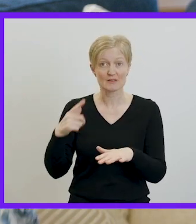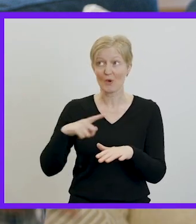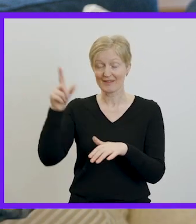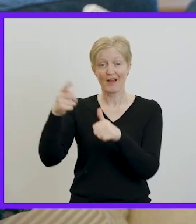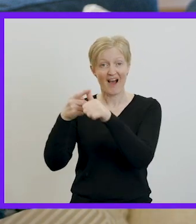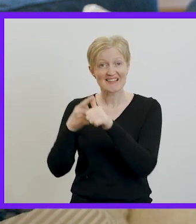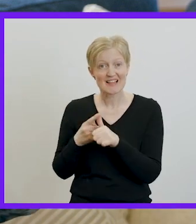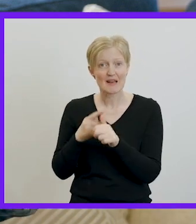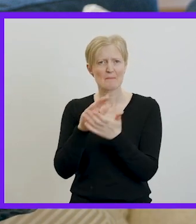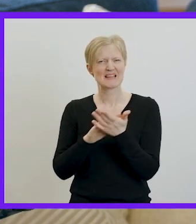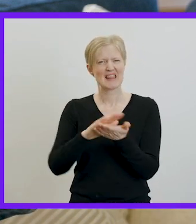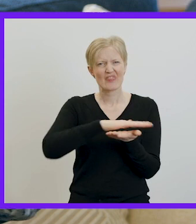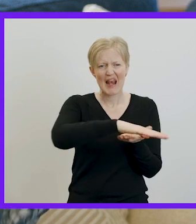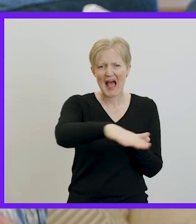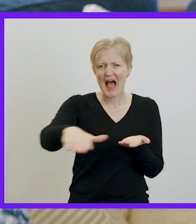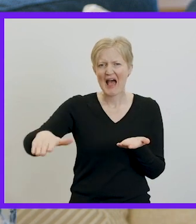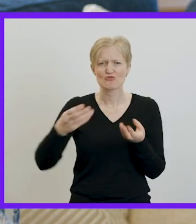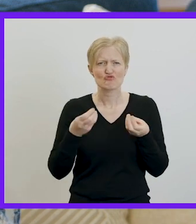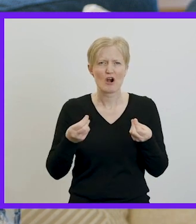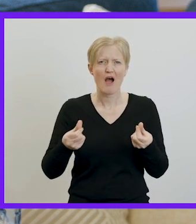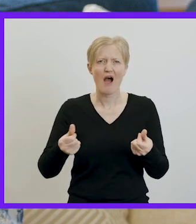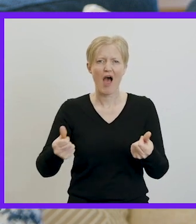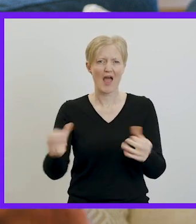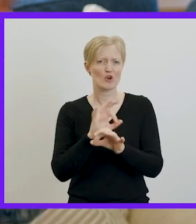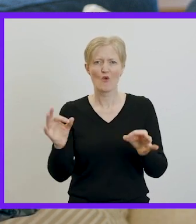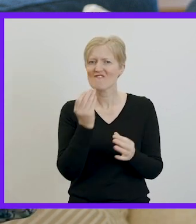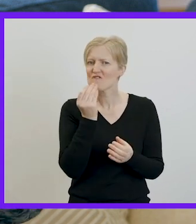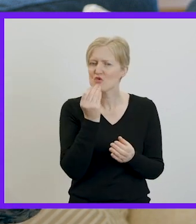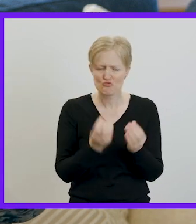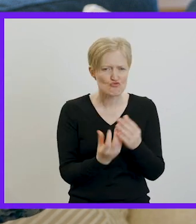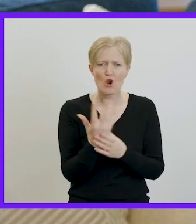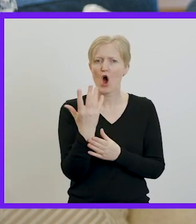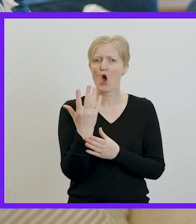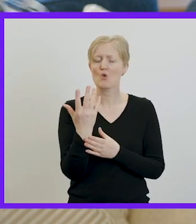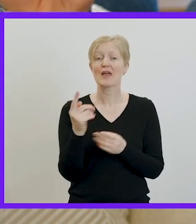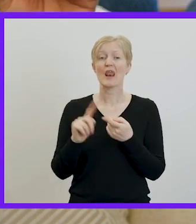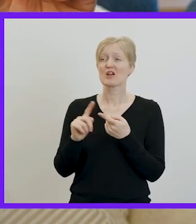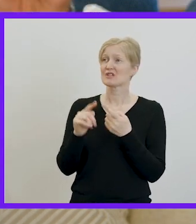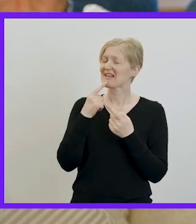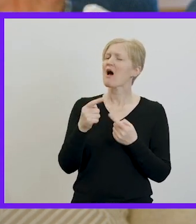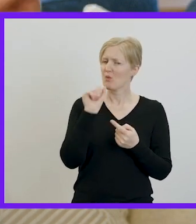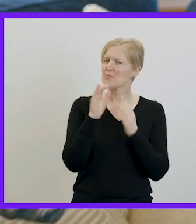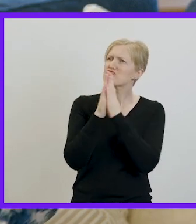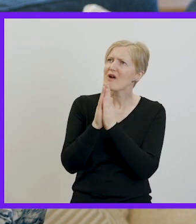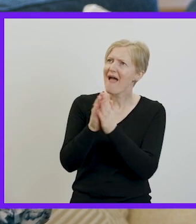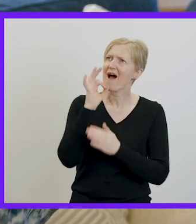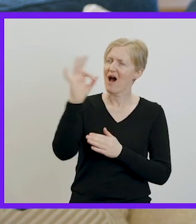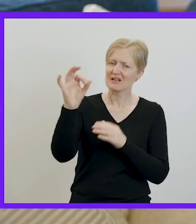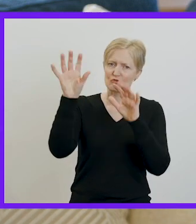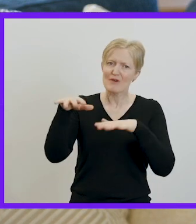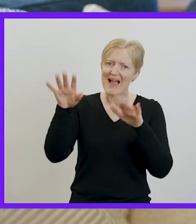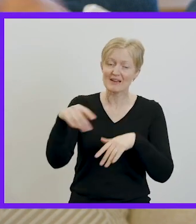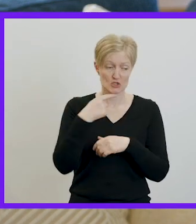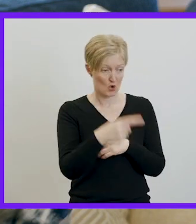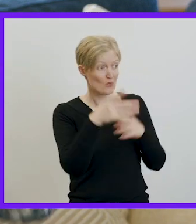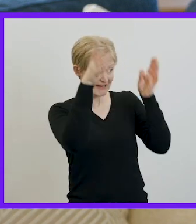So they were in a desperate drought situation. And Elijah said, I'm going to pray to God and ask for rain. So he